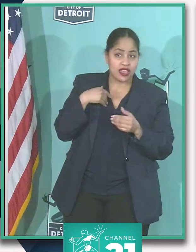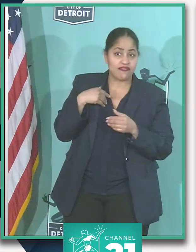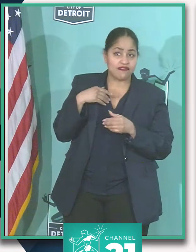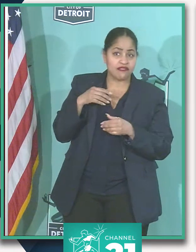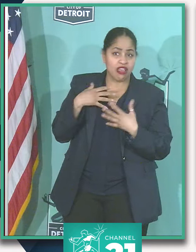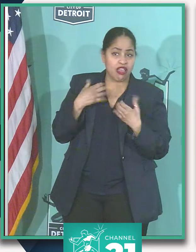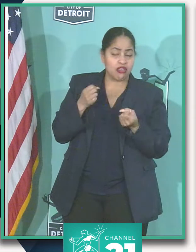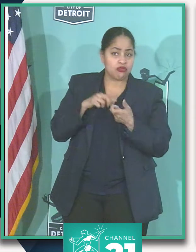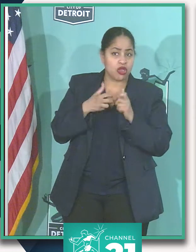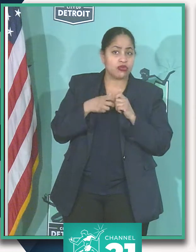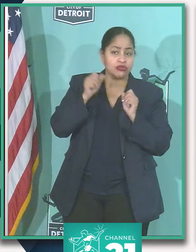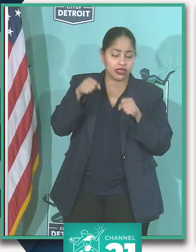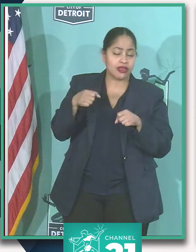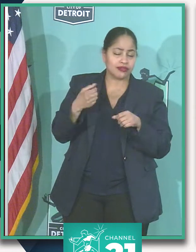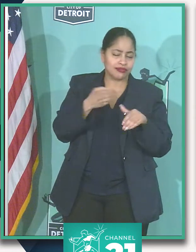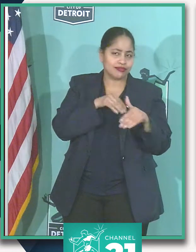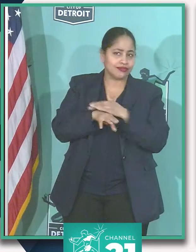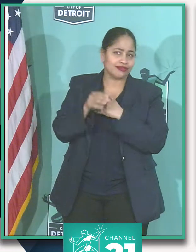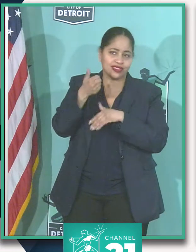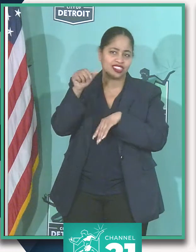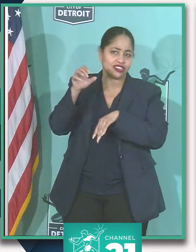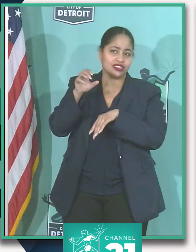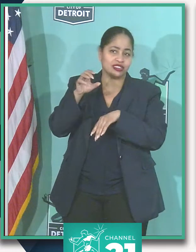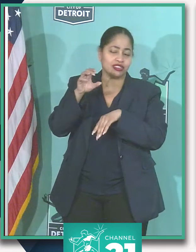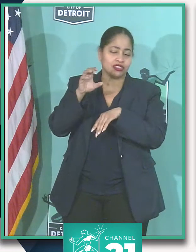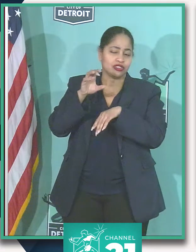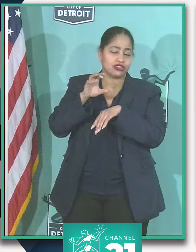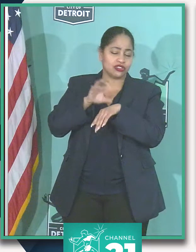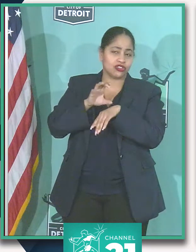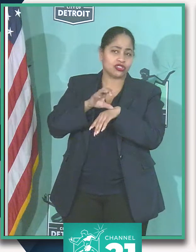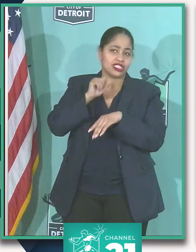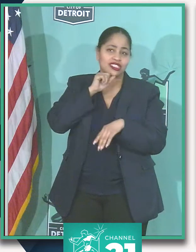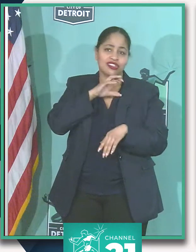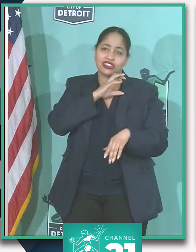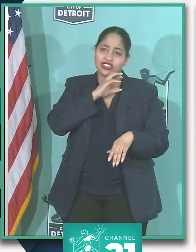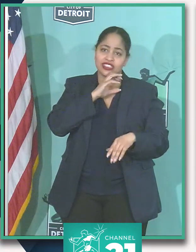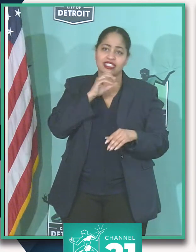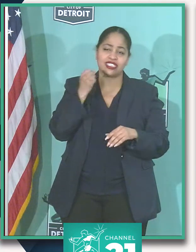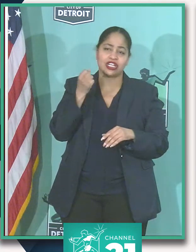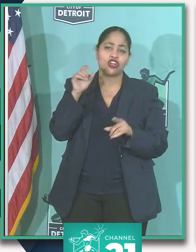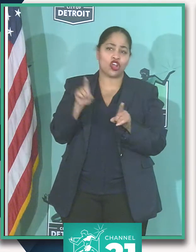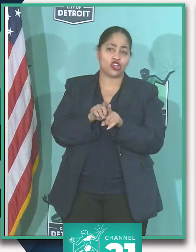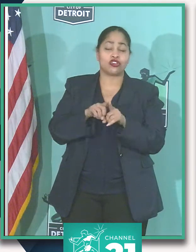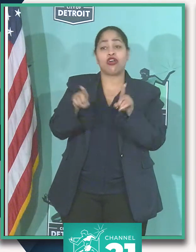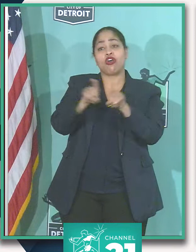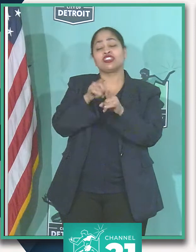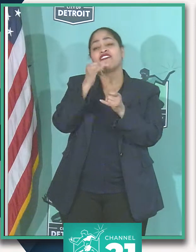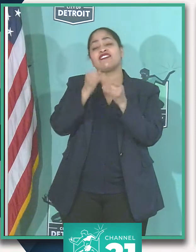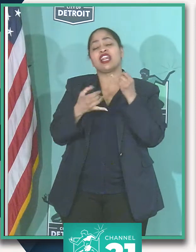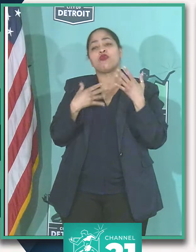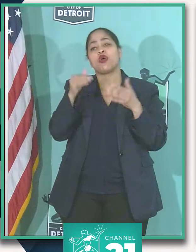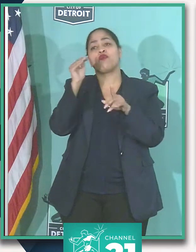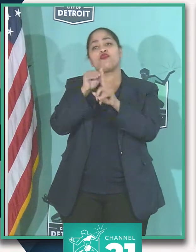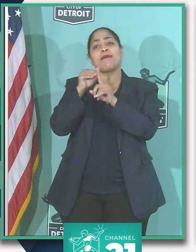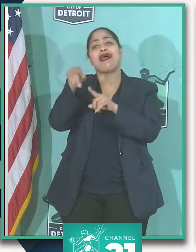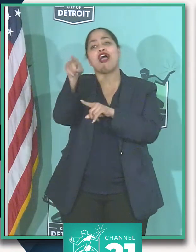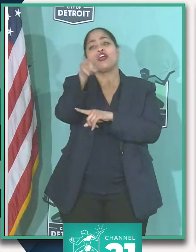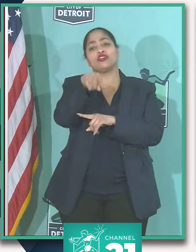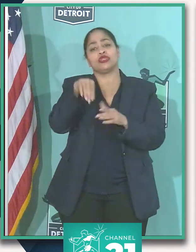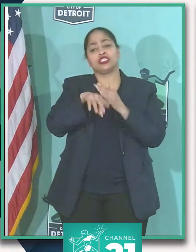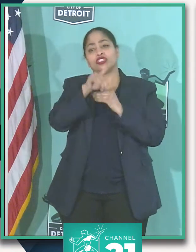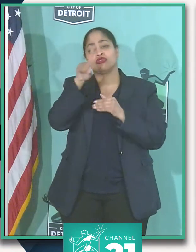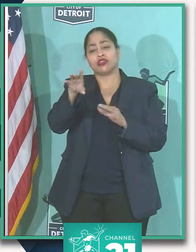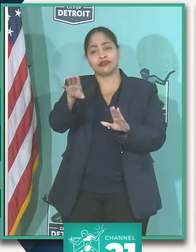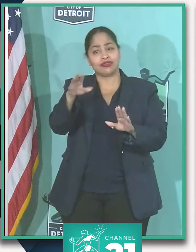conditions, you'll also be eligible to go to the TCF, to this Senior Saturday as well. Finally, I want to remind Detroiters, as